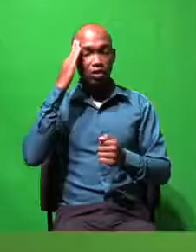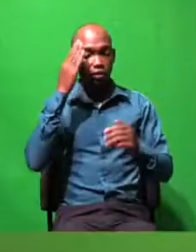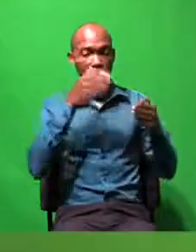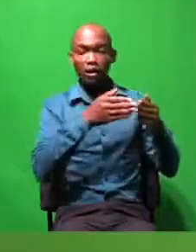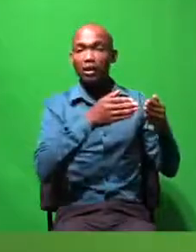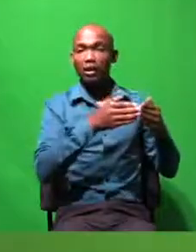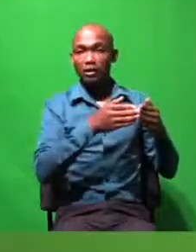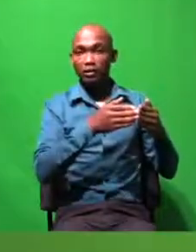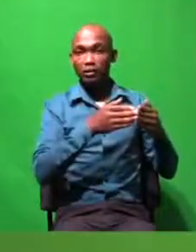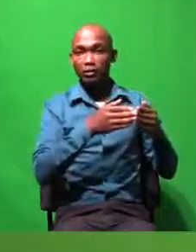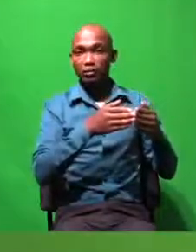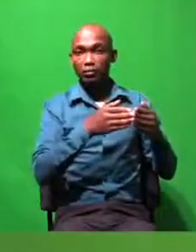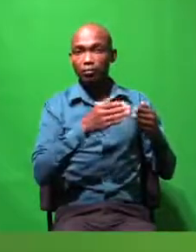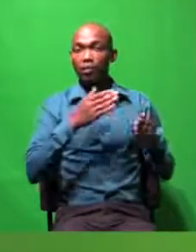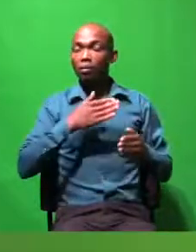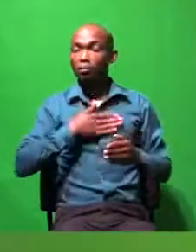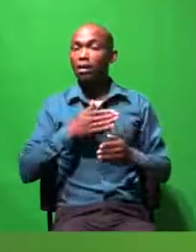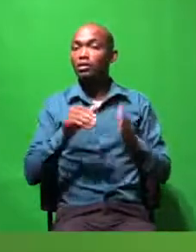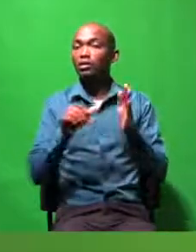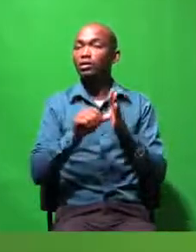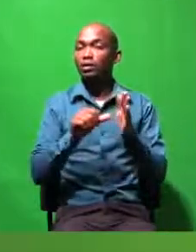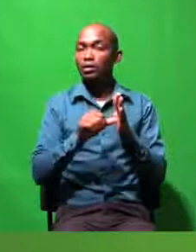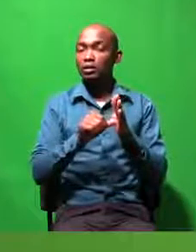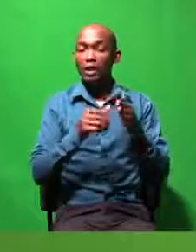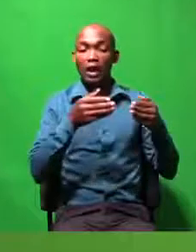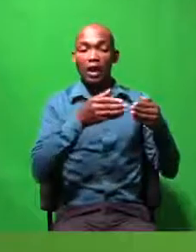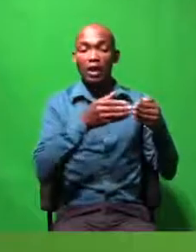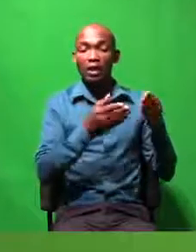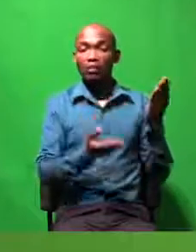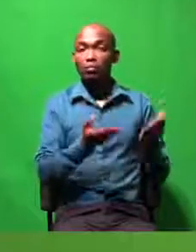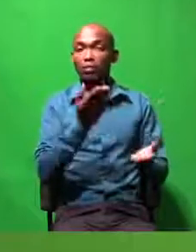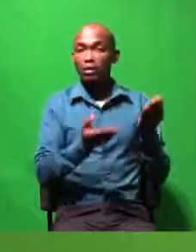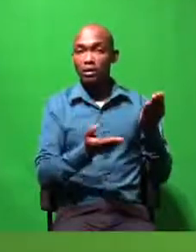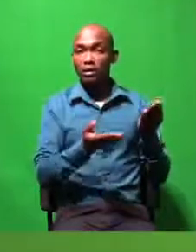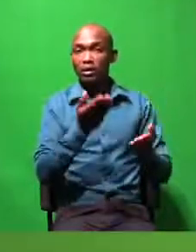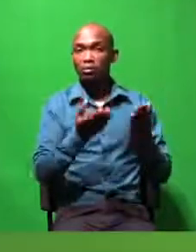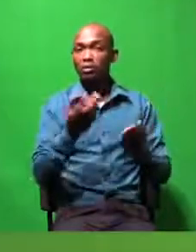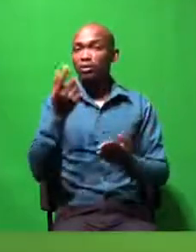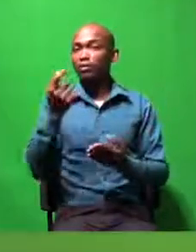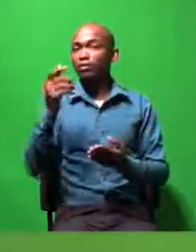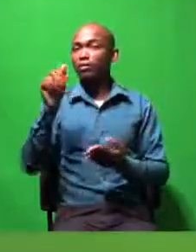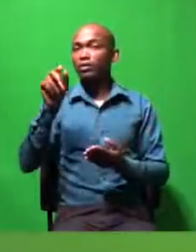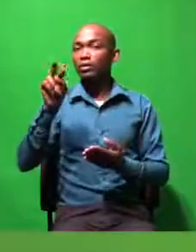angles. My students, angle measures the amount of turn.